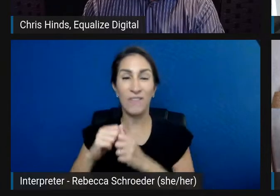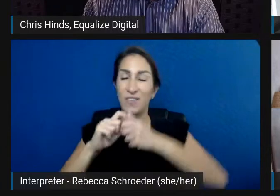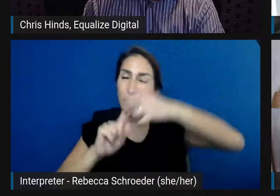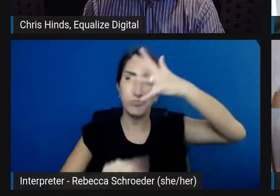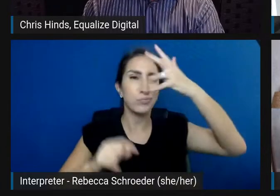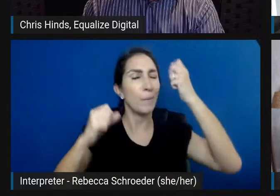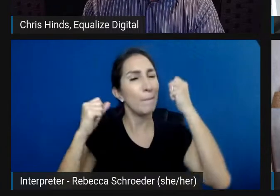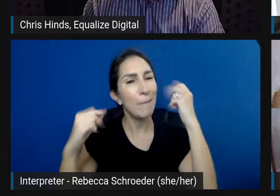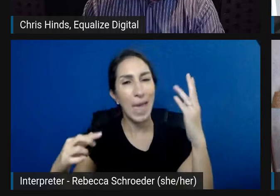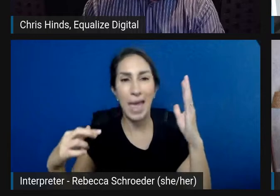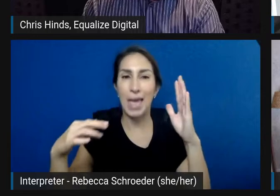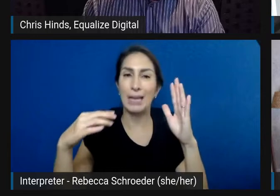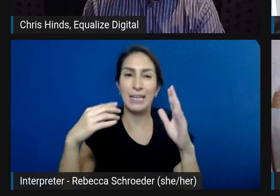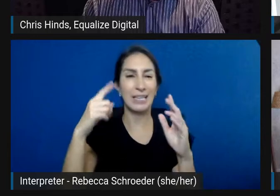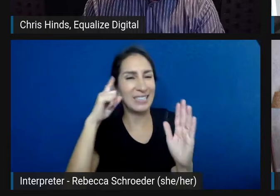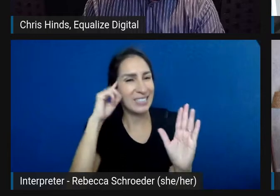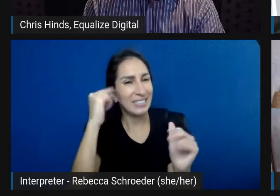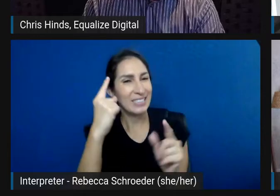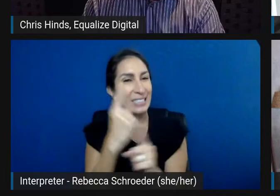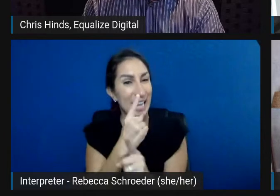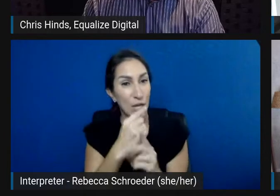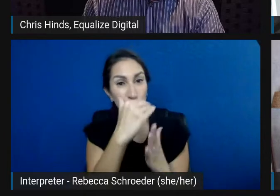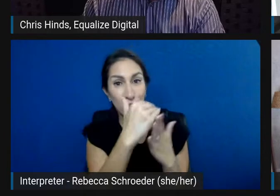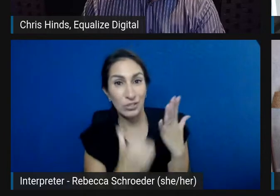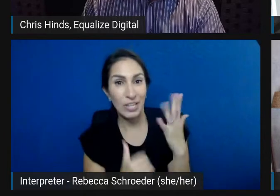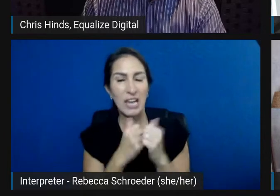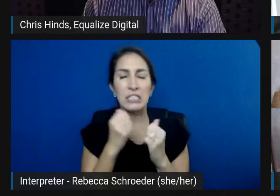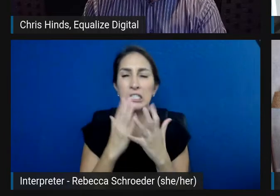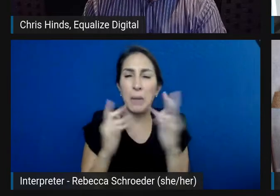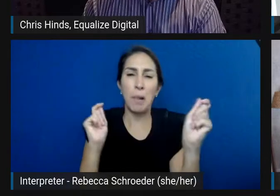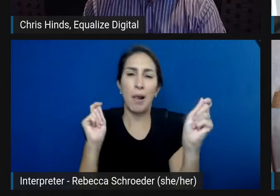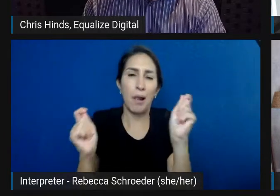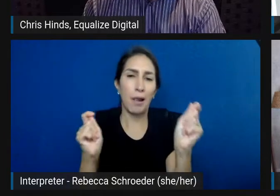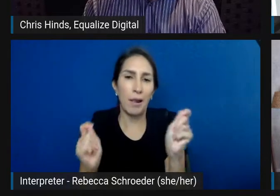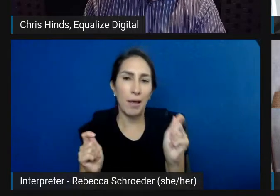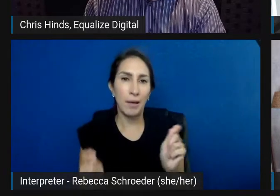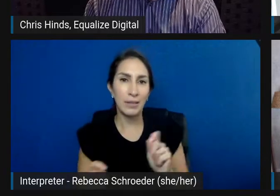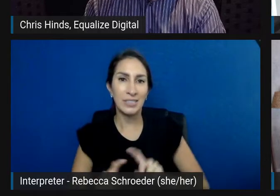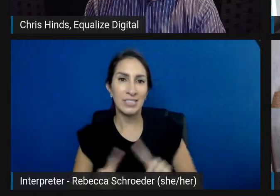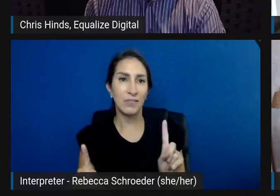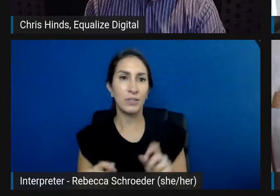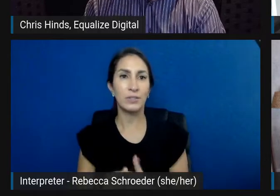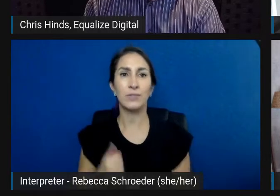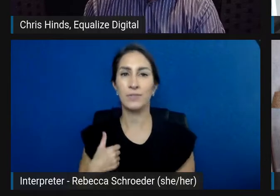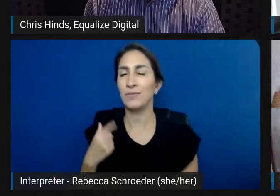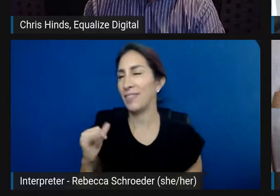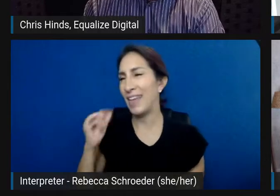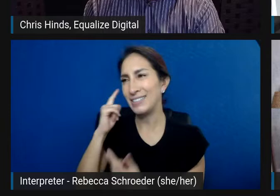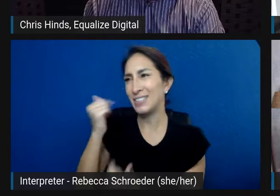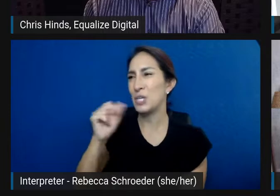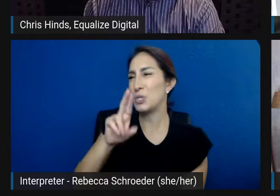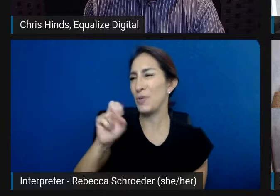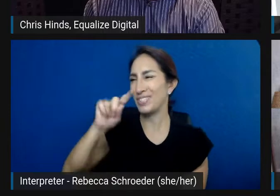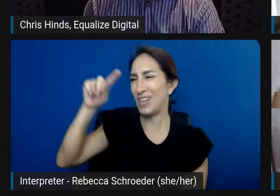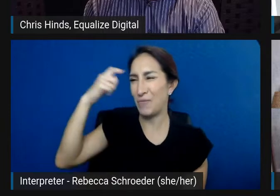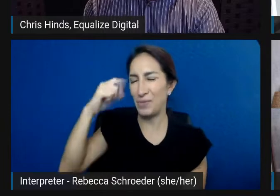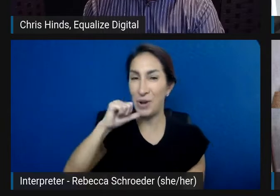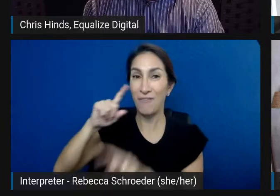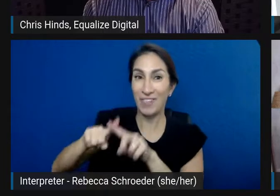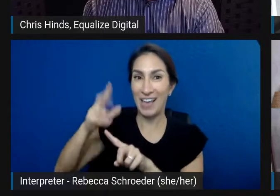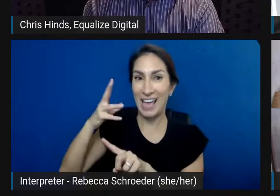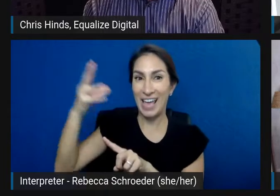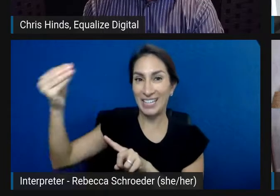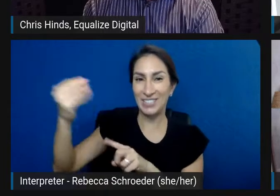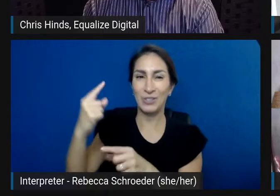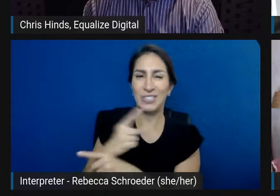they're similar, but there is some nuanced differences to them. So it sounds like, knowing the U.S. government, they're not going to rely on an external standard. They're going to create their own